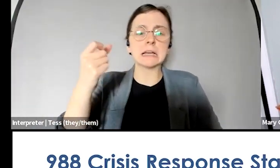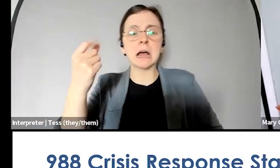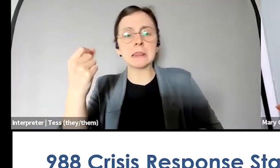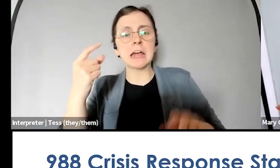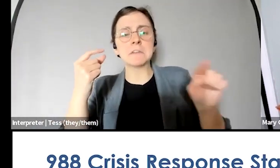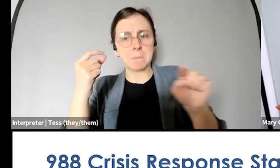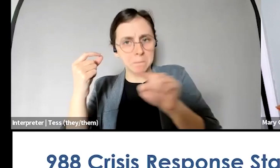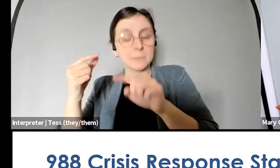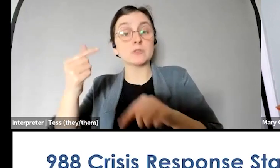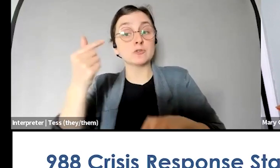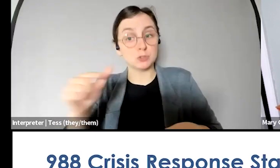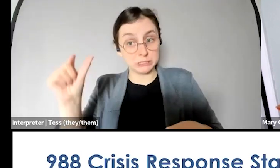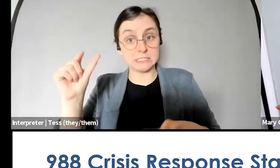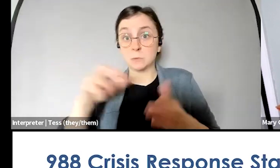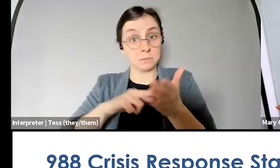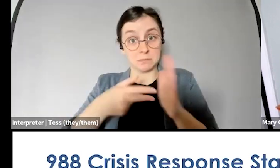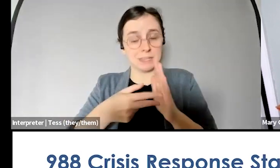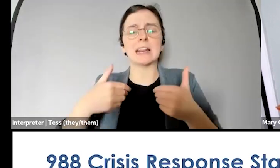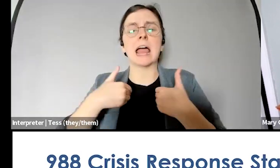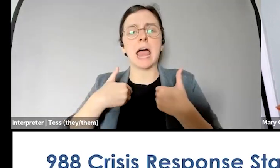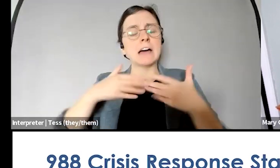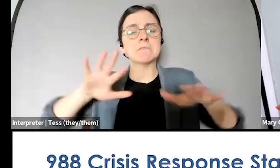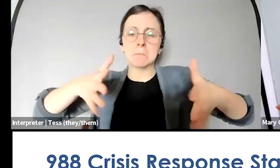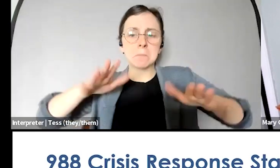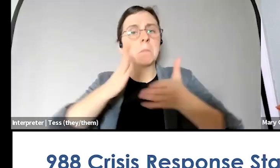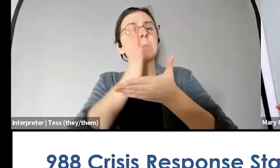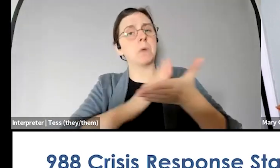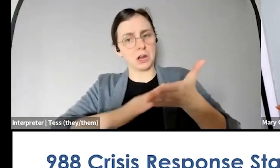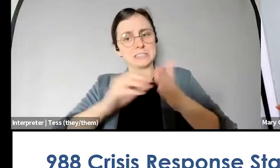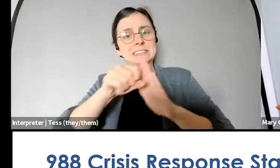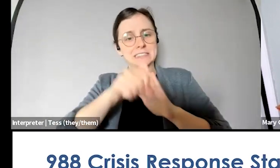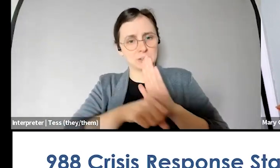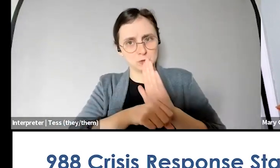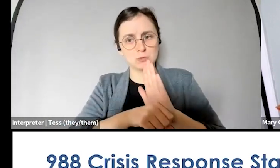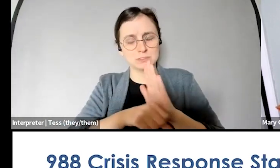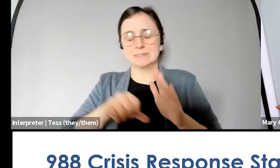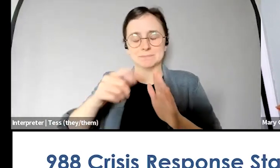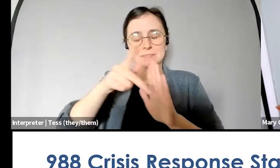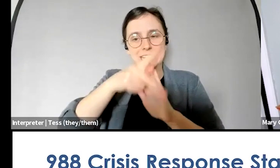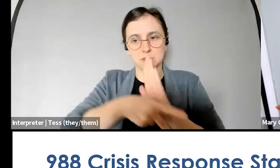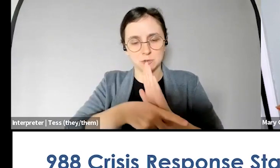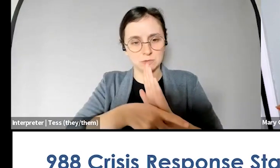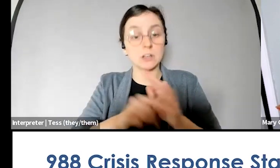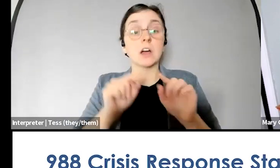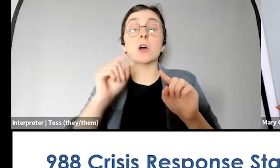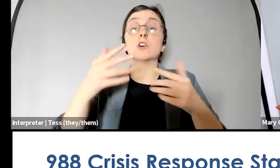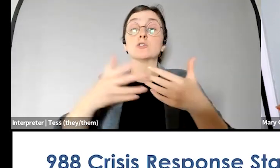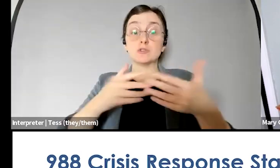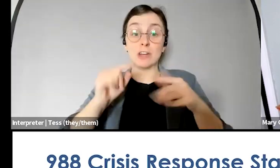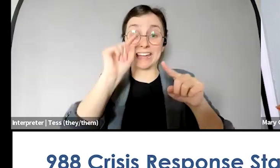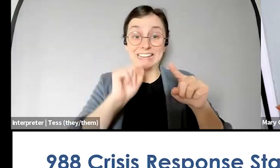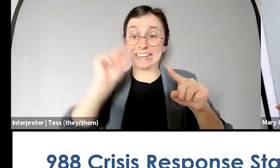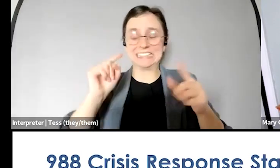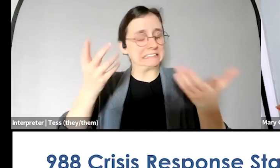They have partial statutes. The gray is folks that haven't really done much yet. We're still hopeful. The purple is